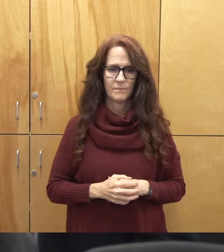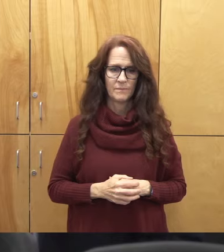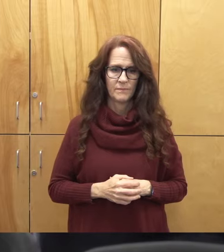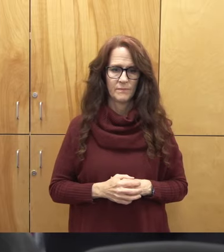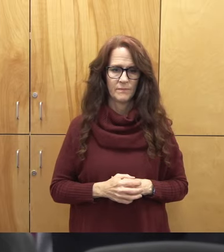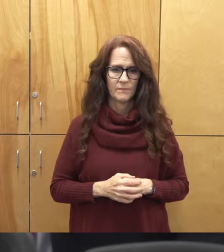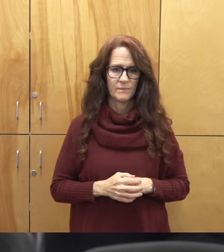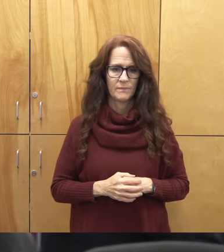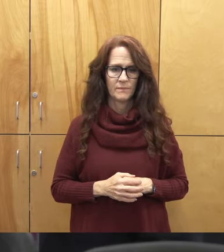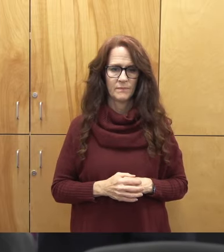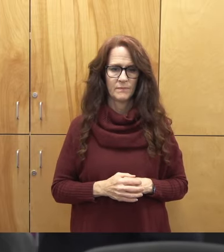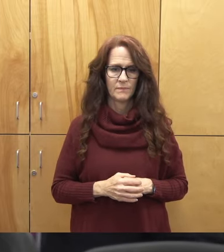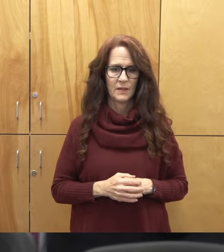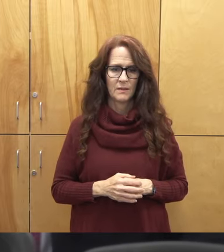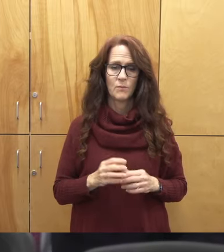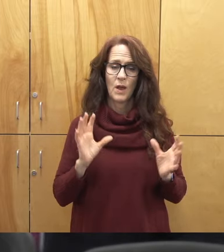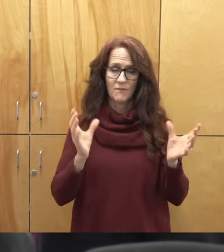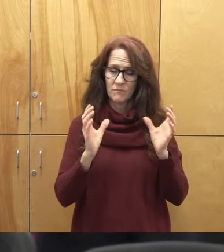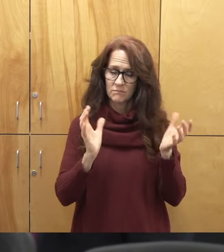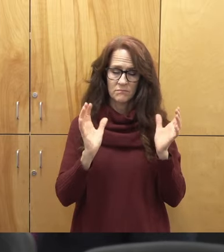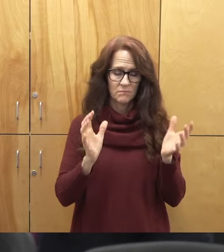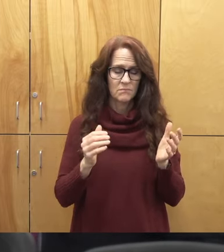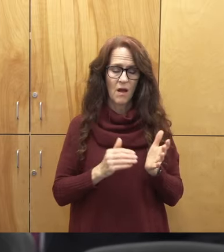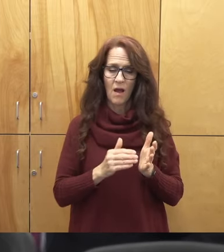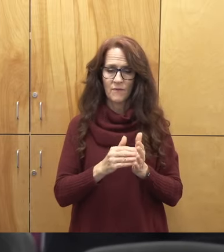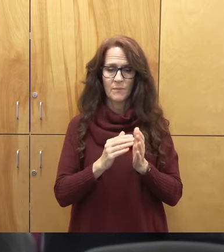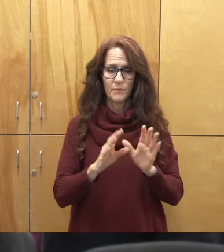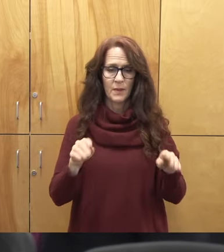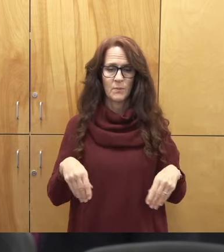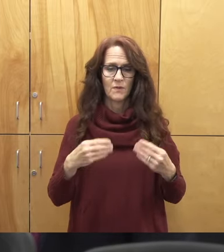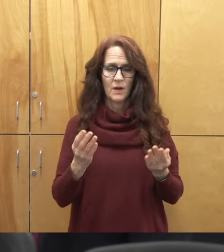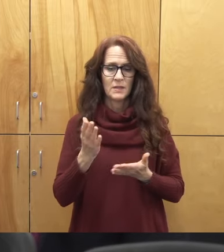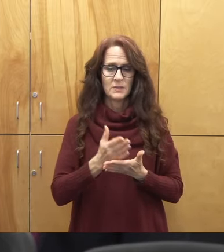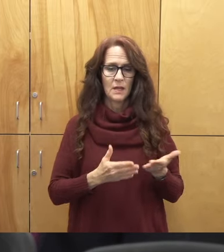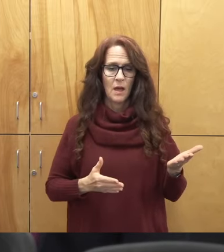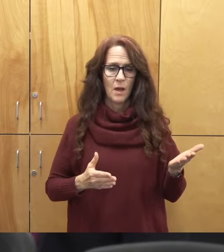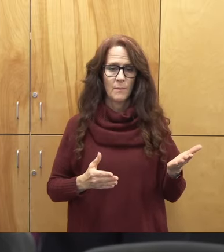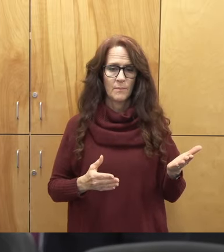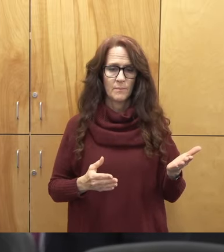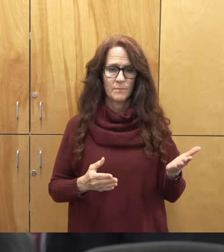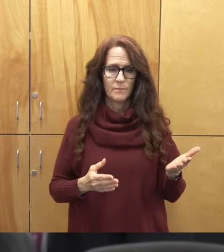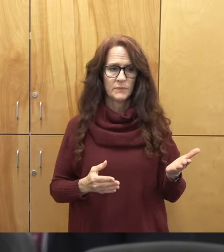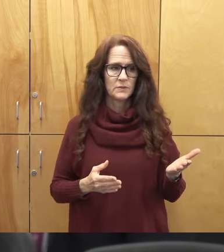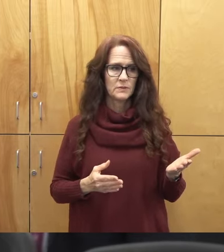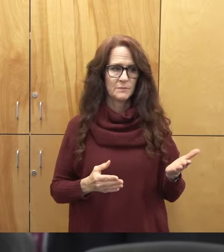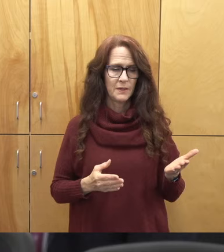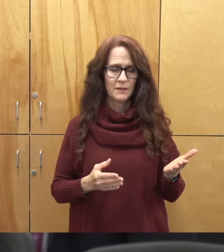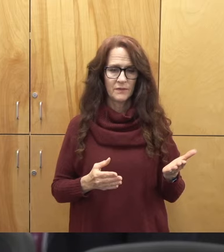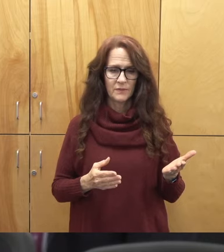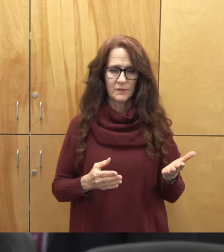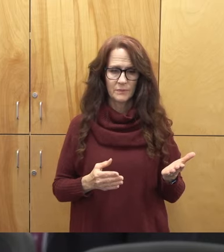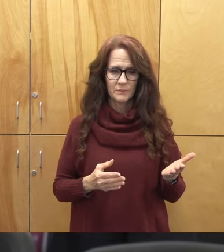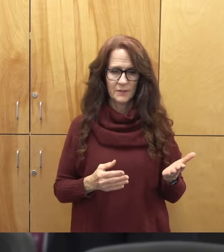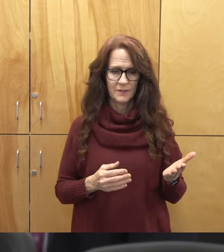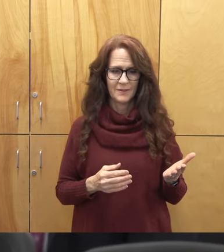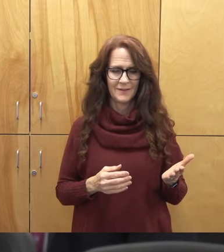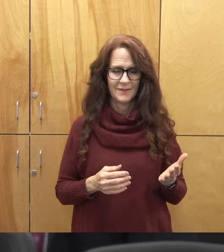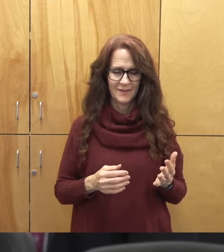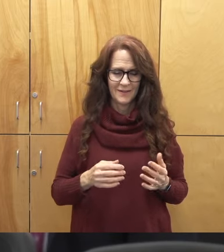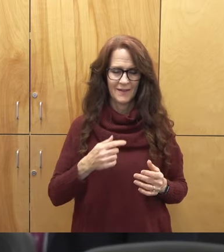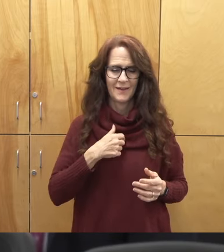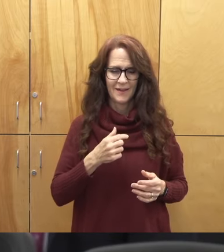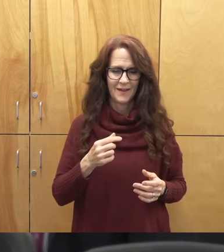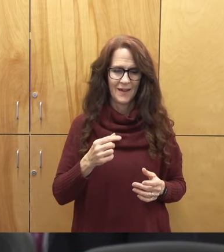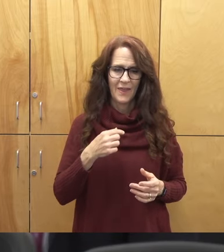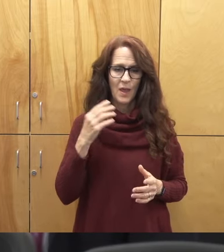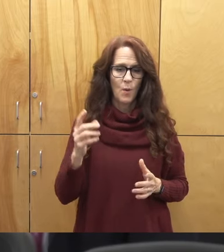have conversations with them often. They do provide some pre-review of some of our drafts, and